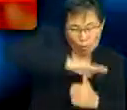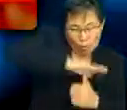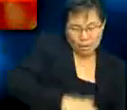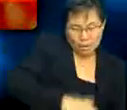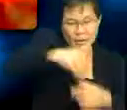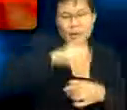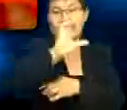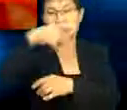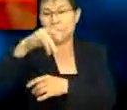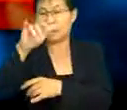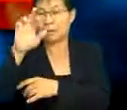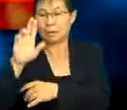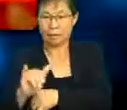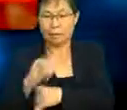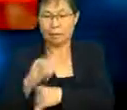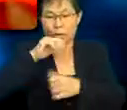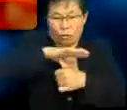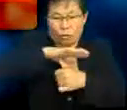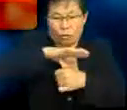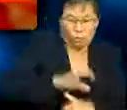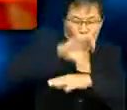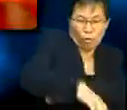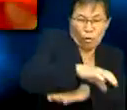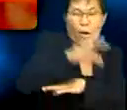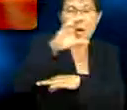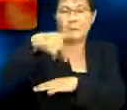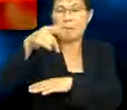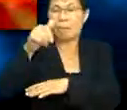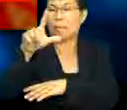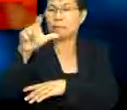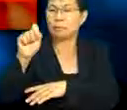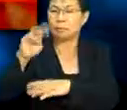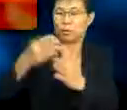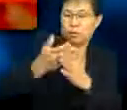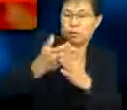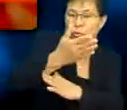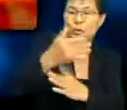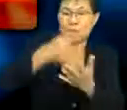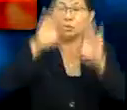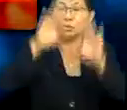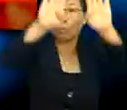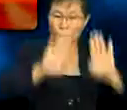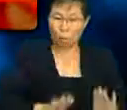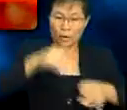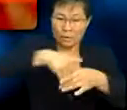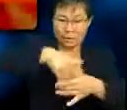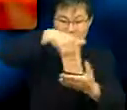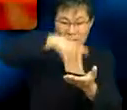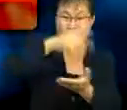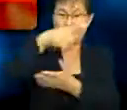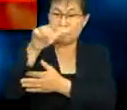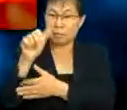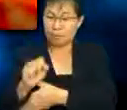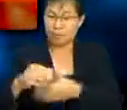low pressure in the capillary is enough to force some of the plasma through its wall.